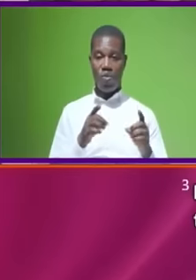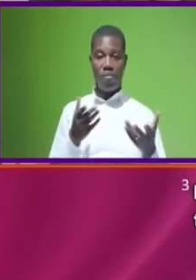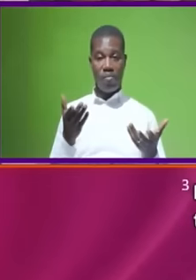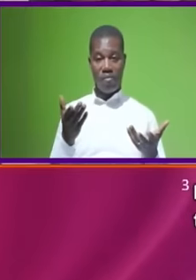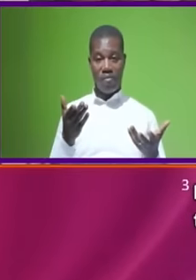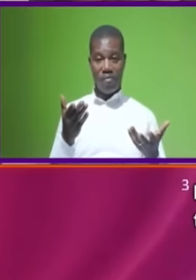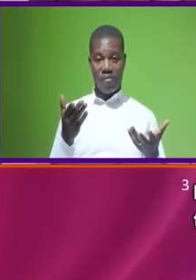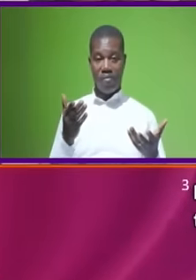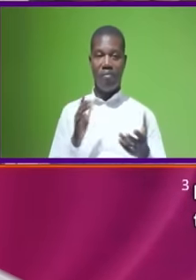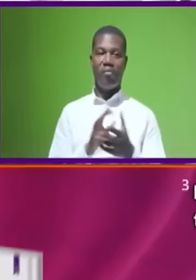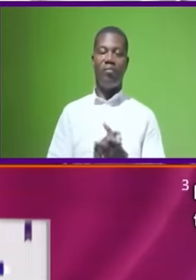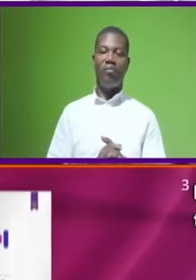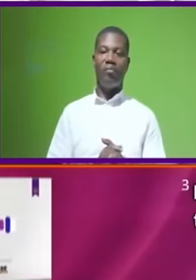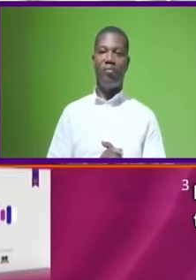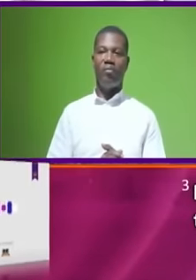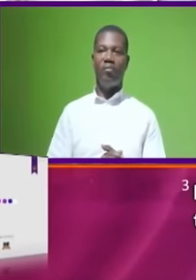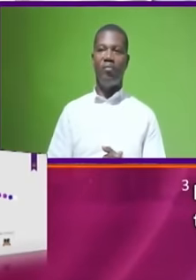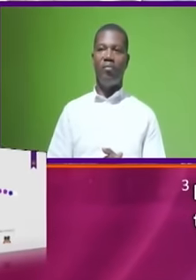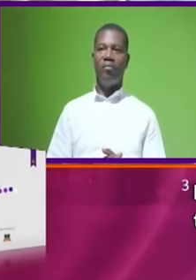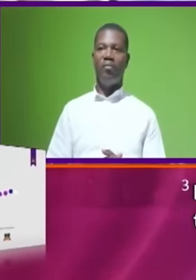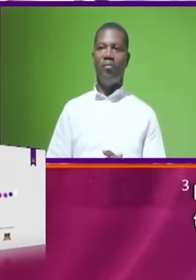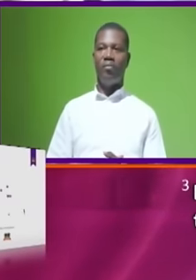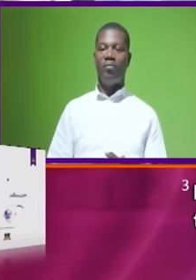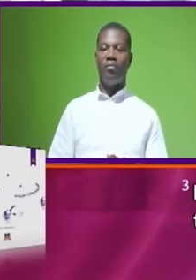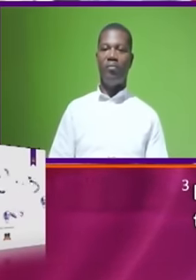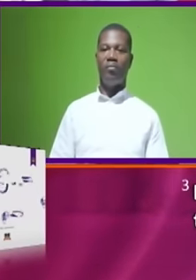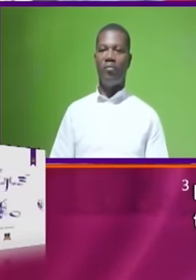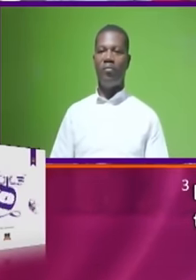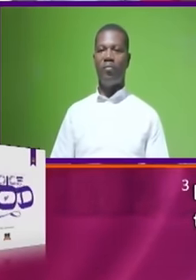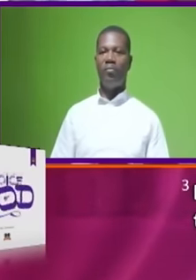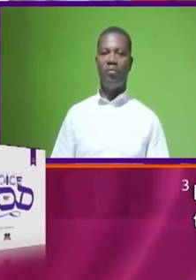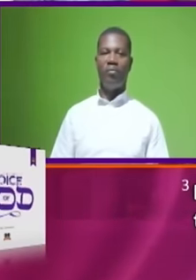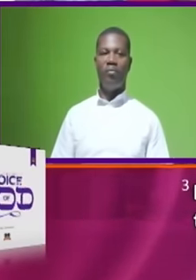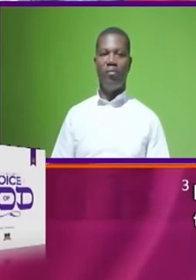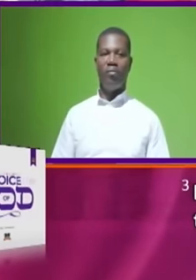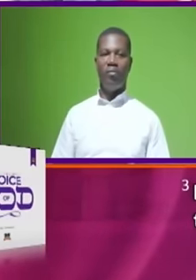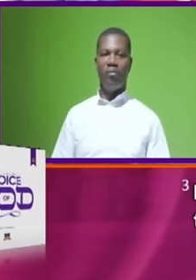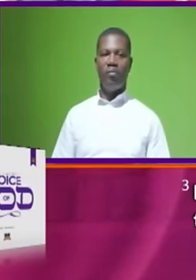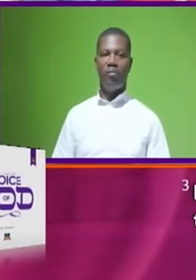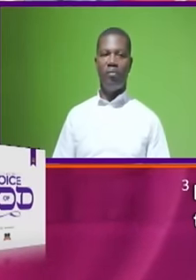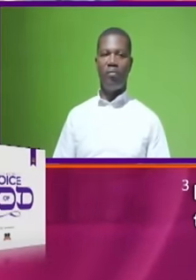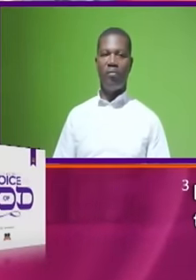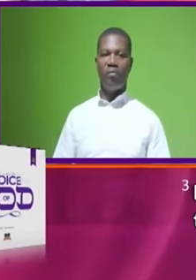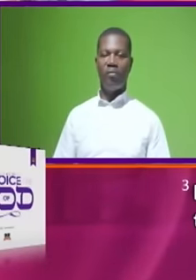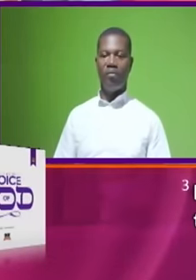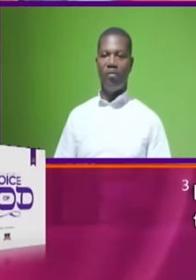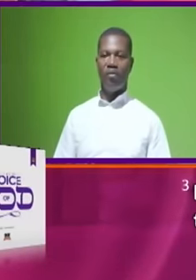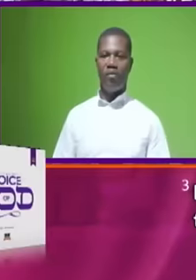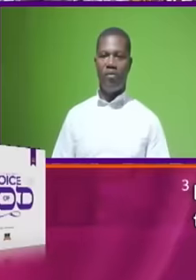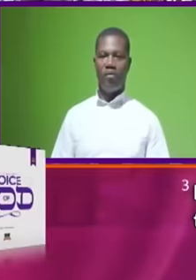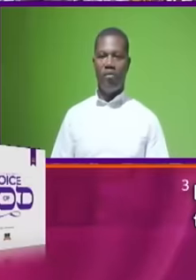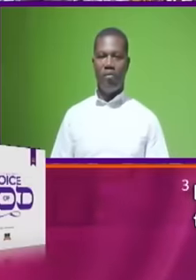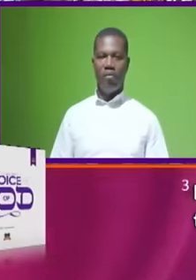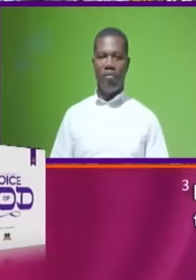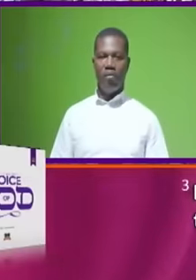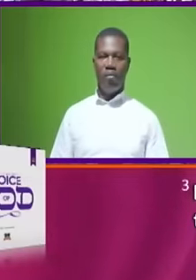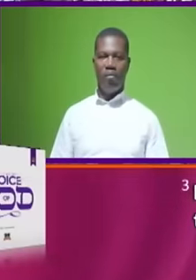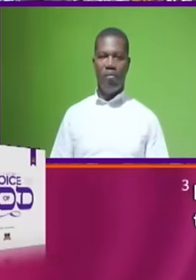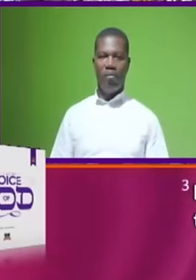that I'm doing, if it isn't the Holy Ghost which is backing me, can anybody do this